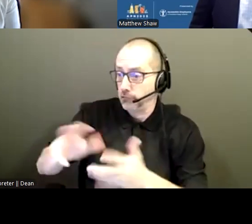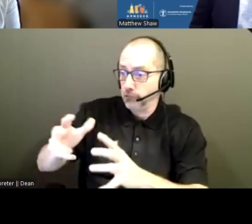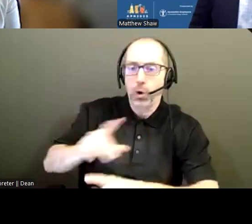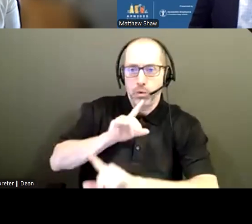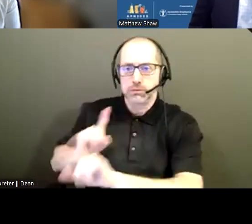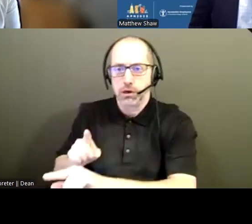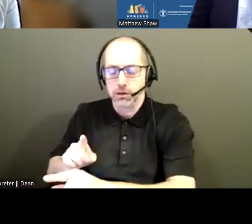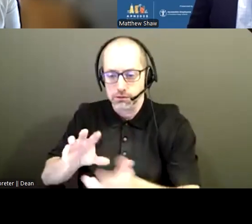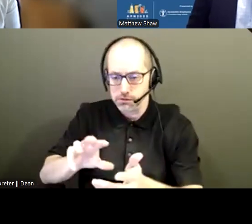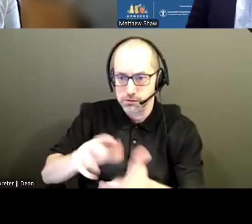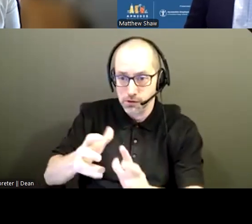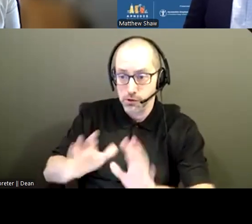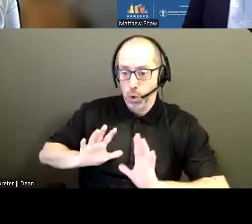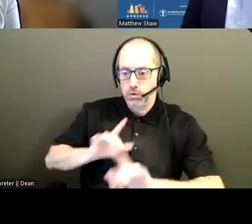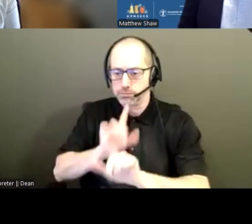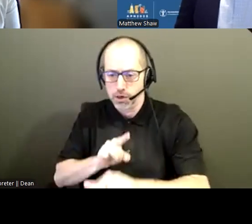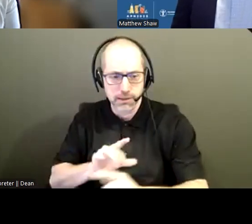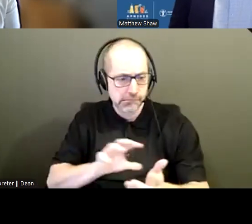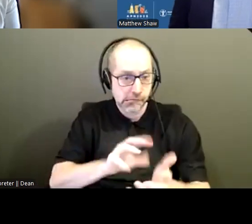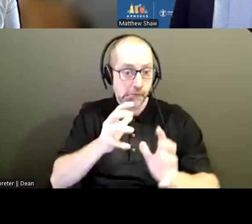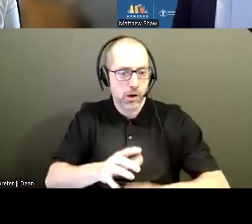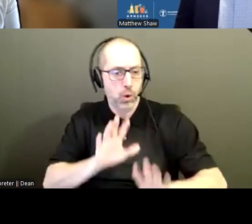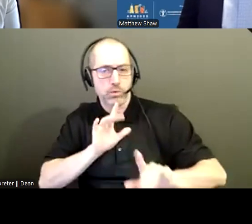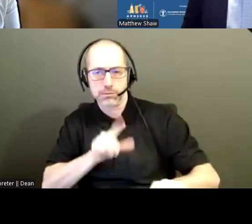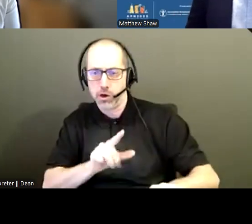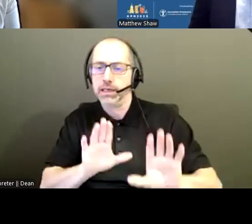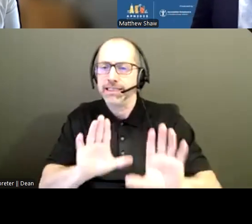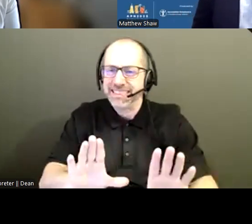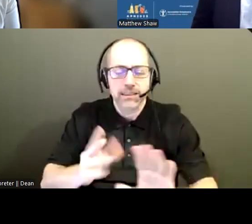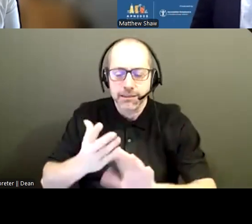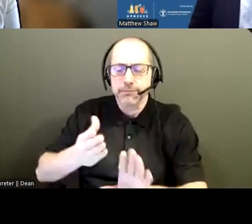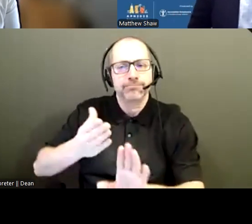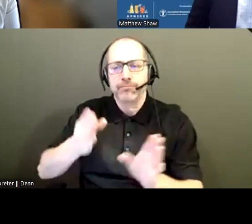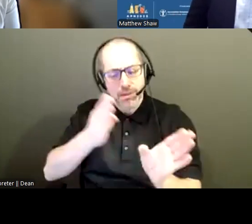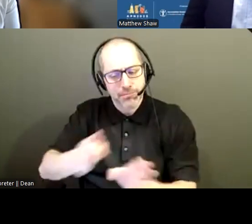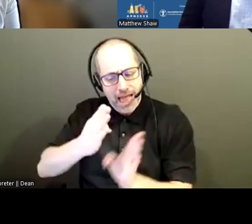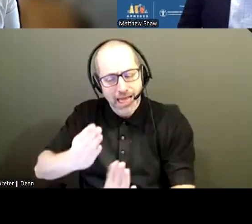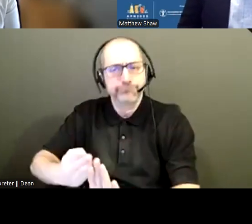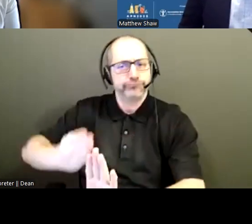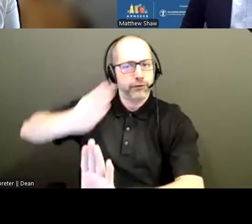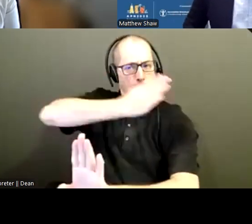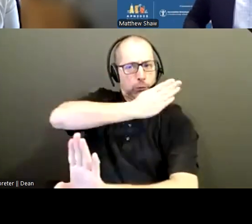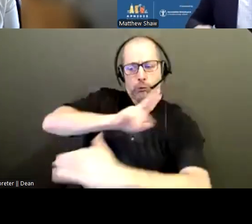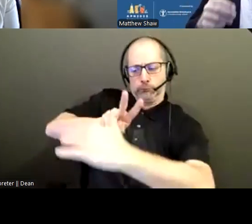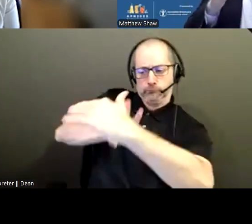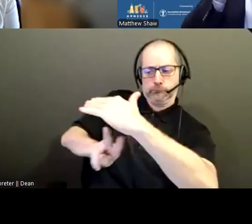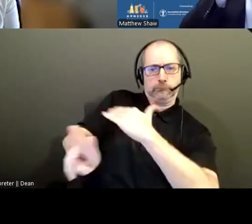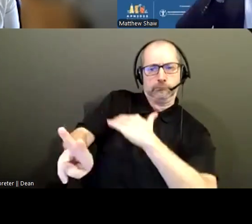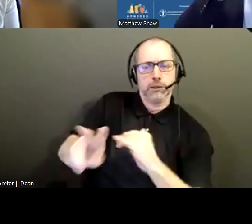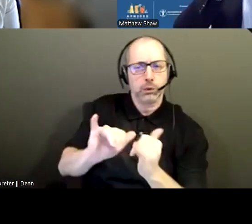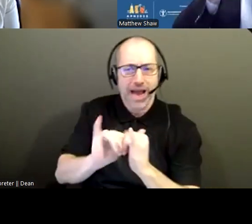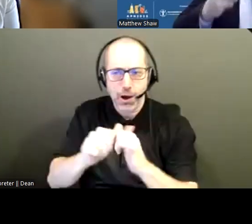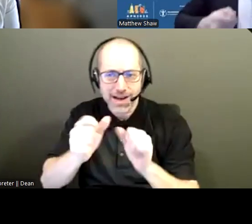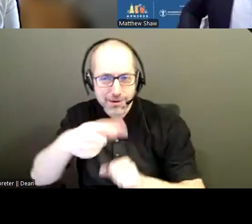approach. And again, kind of what I was alluding to in the initial question around metrics, how can we help folks